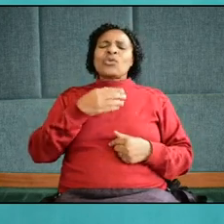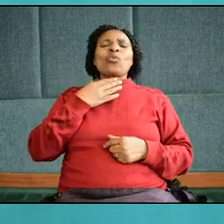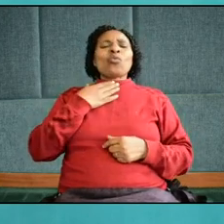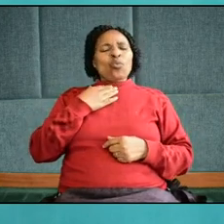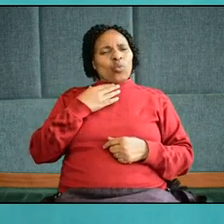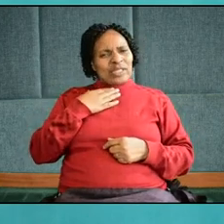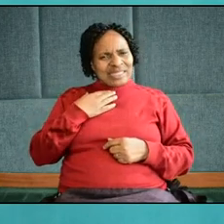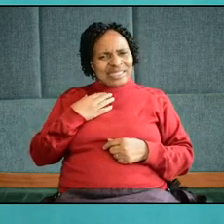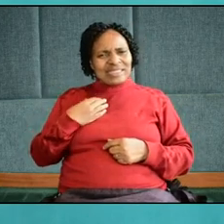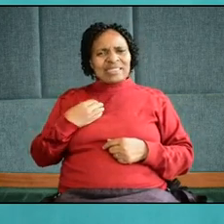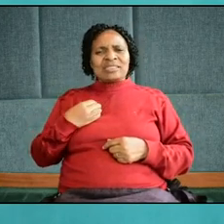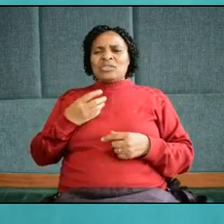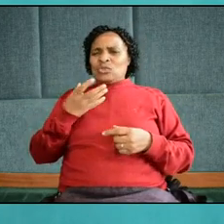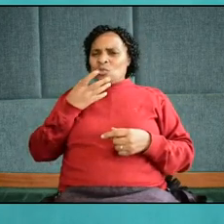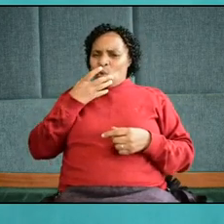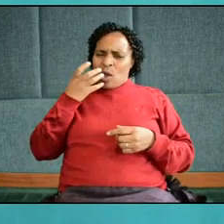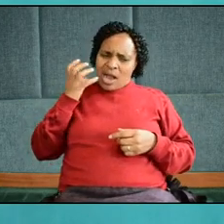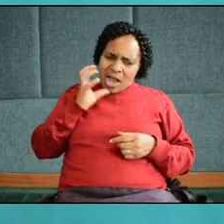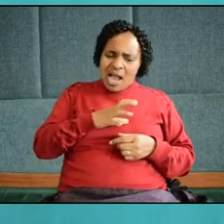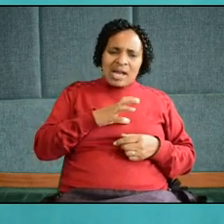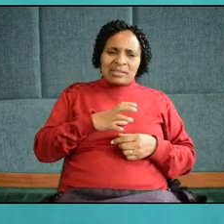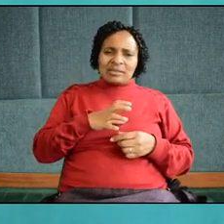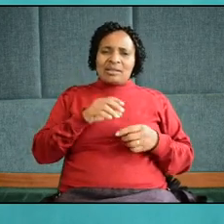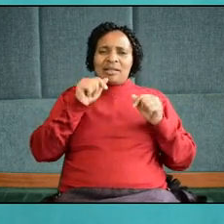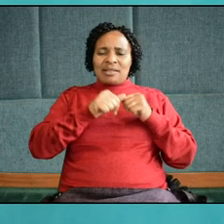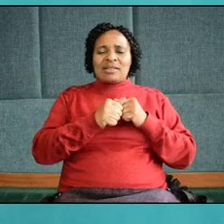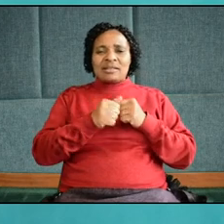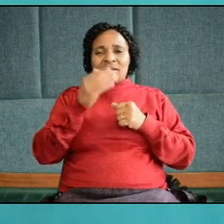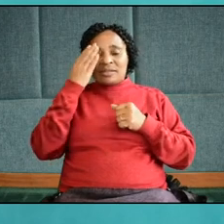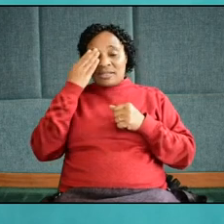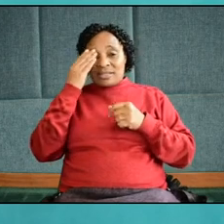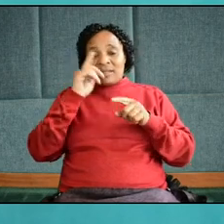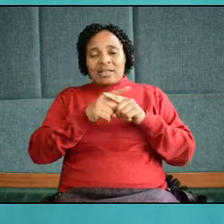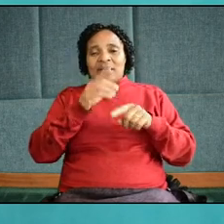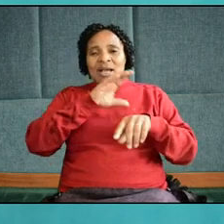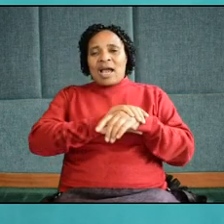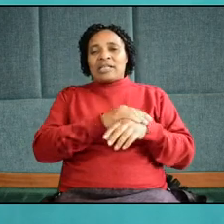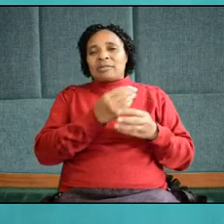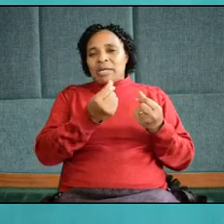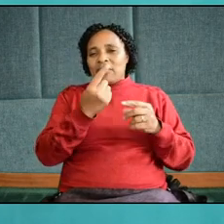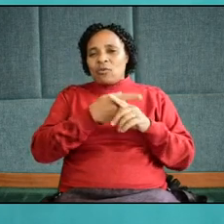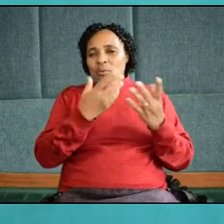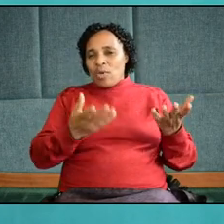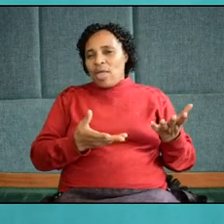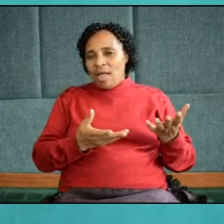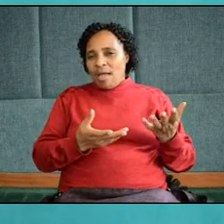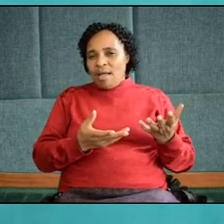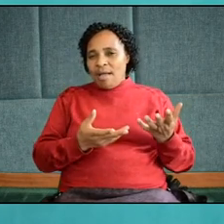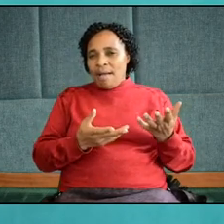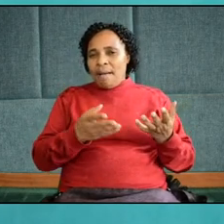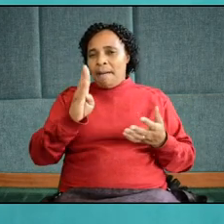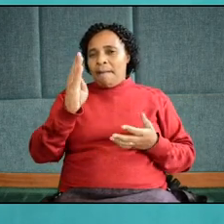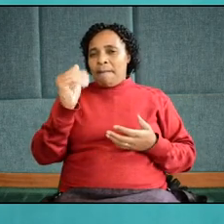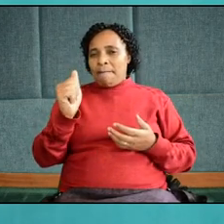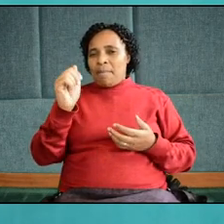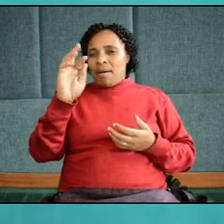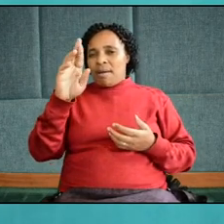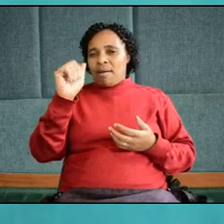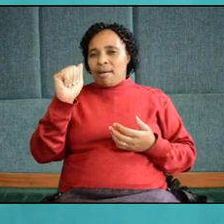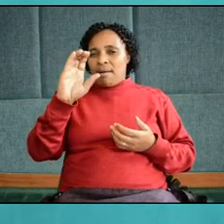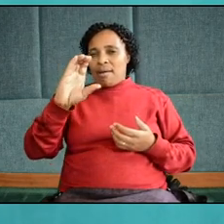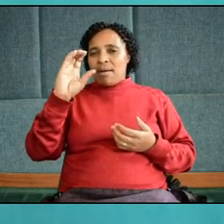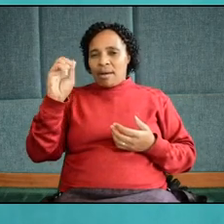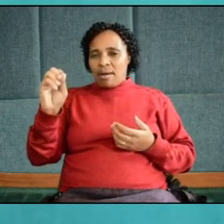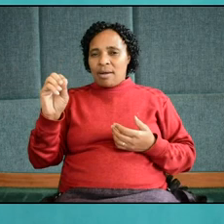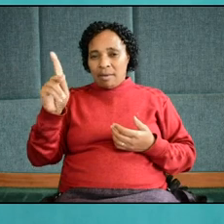wanted to curse the Israelites and get the money from King Balak. Actually, when you read from the book of Numbers,